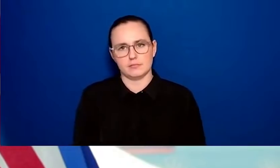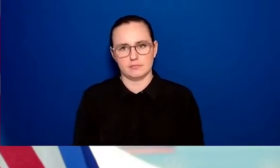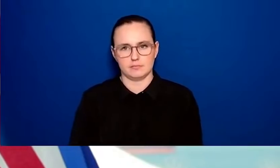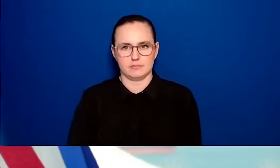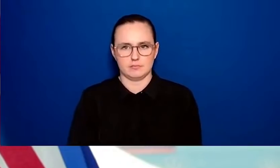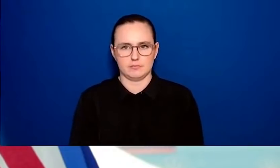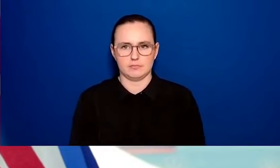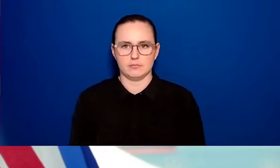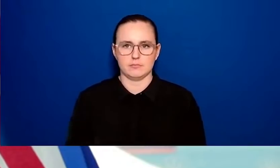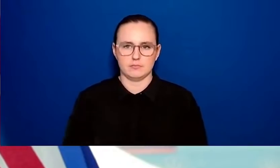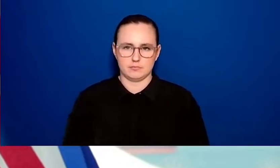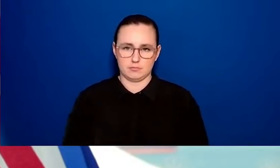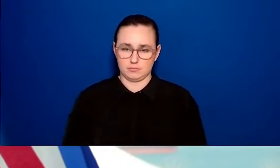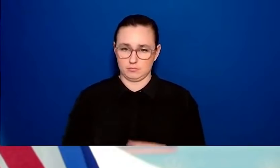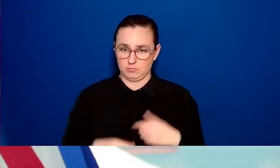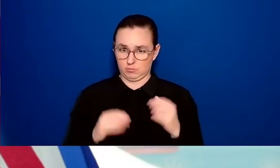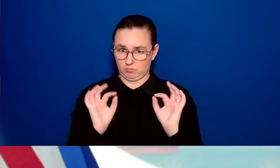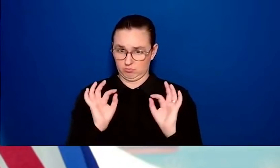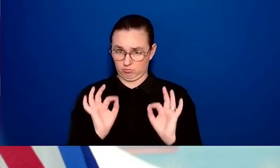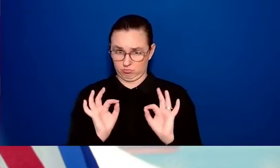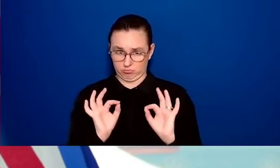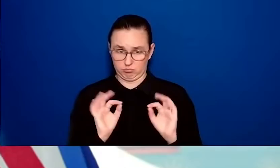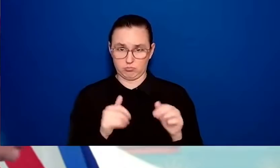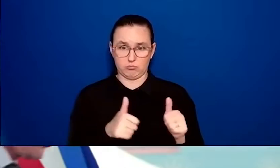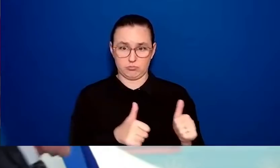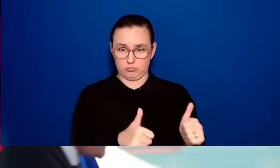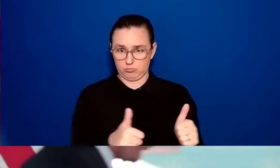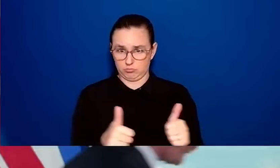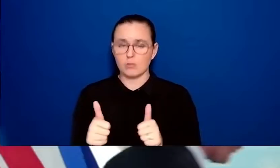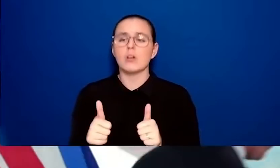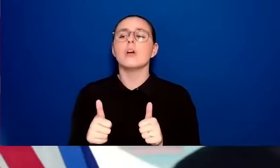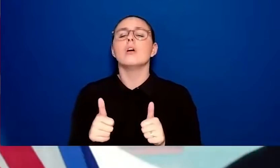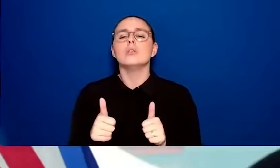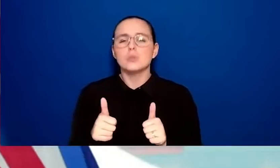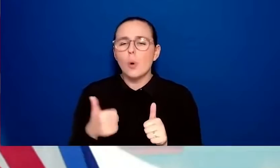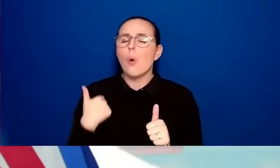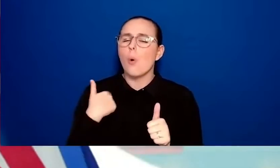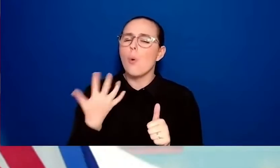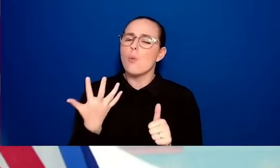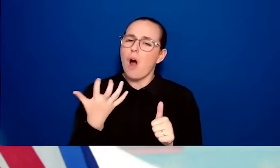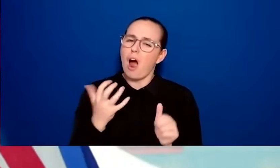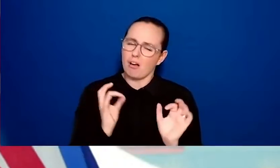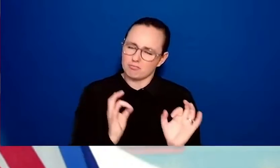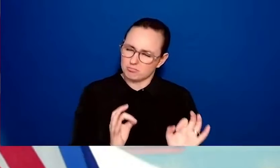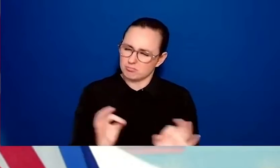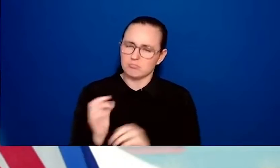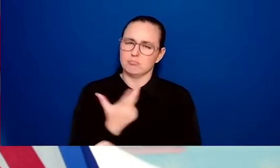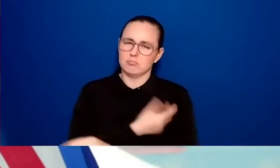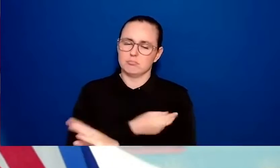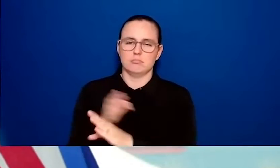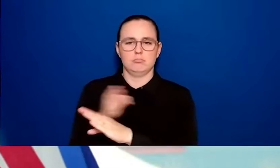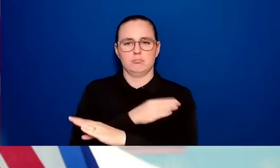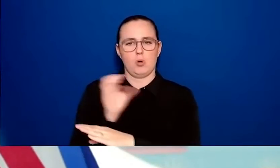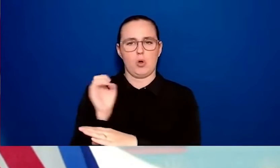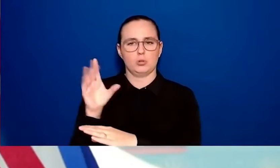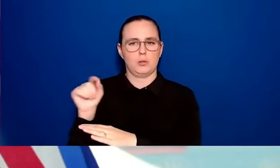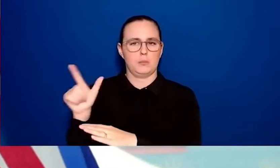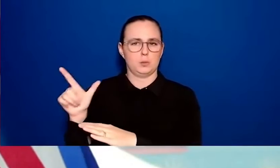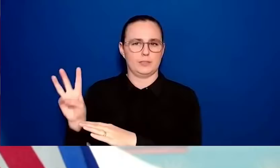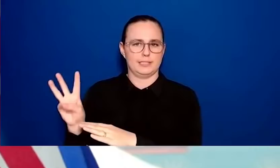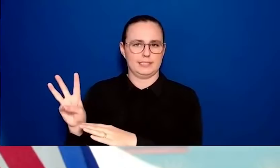every opportunity to get vaccinated prior to October the 12th. Justine, do you have a follow-up? I do,